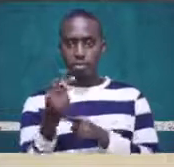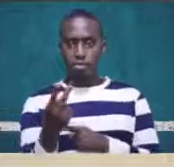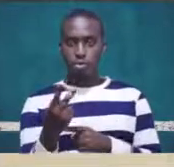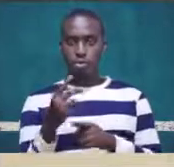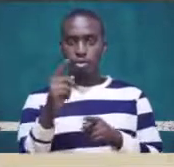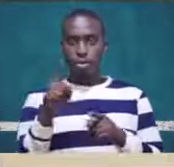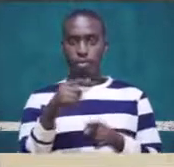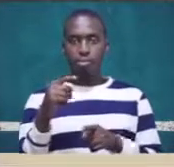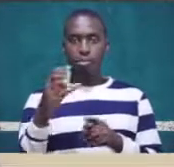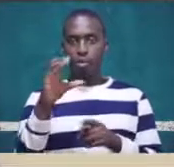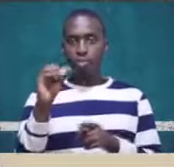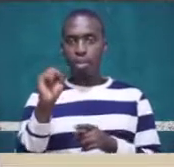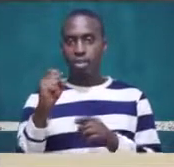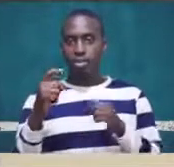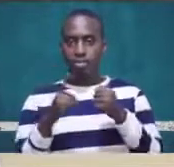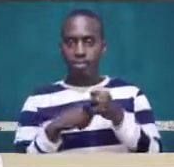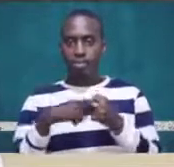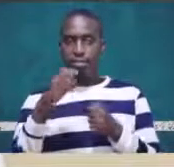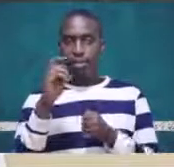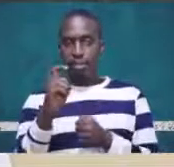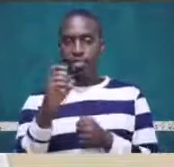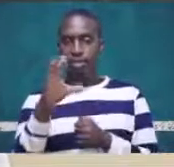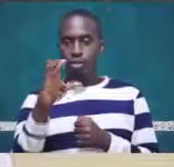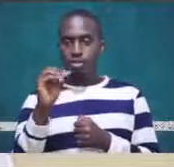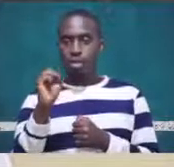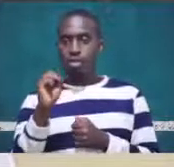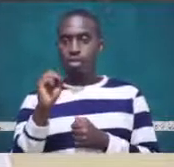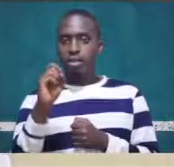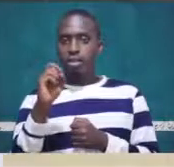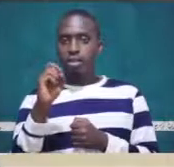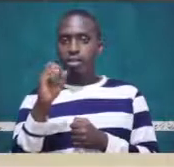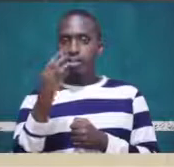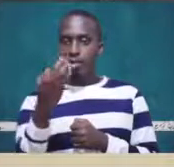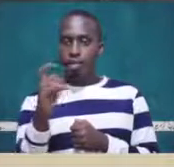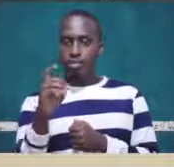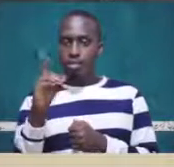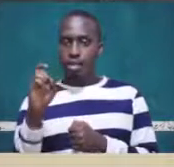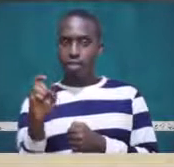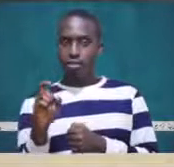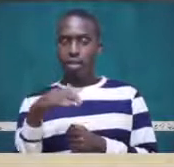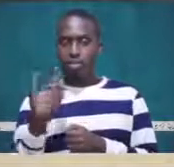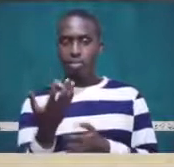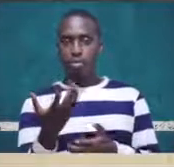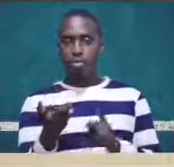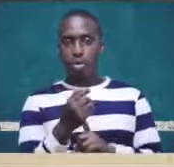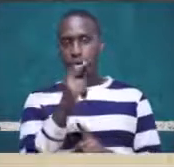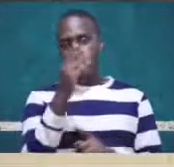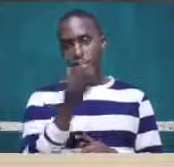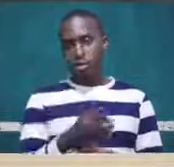the cosine of 6x, cosine of 3x, dx. That is a